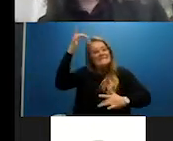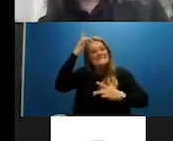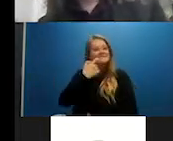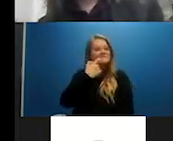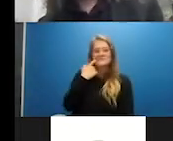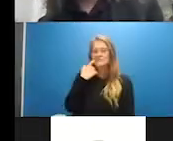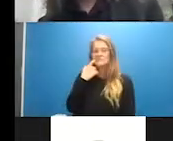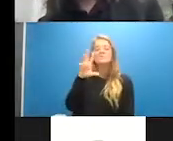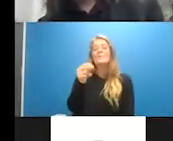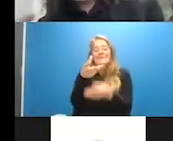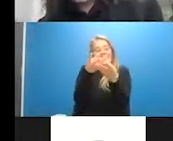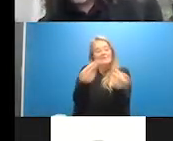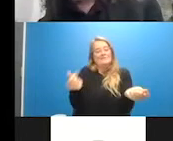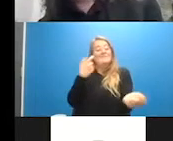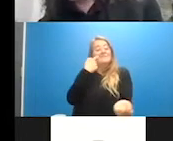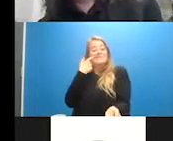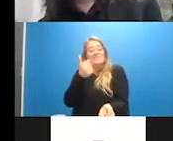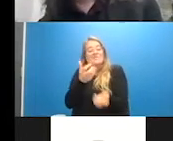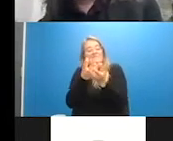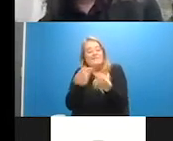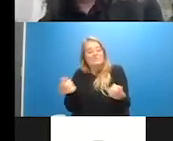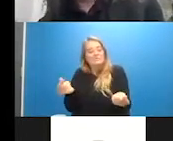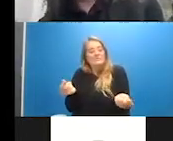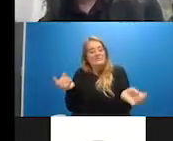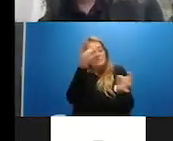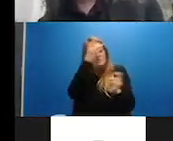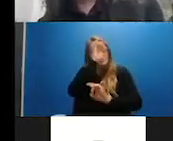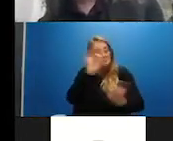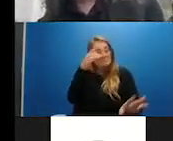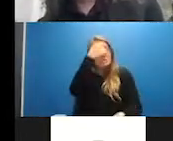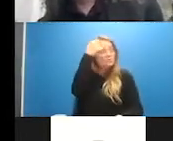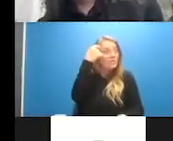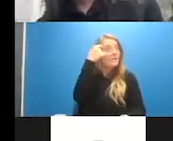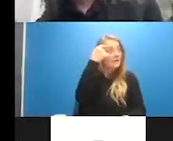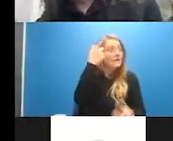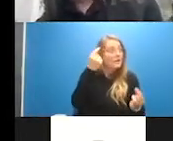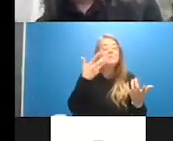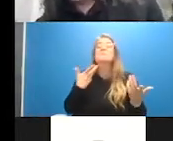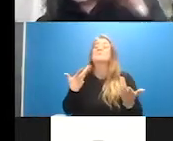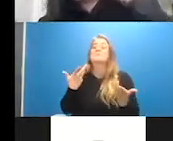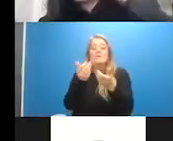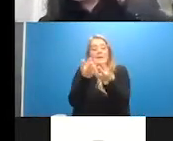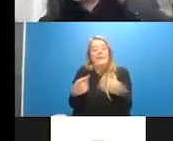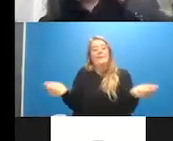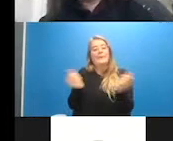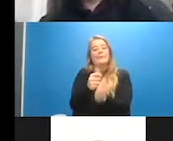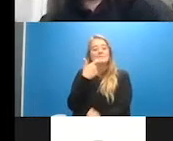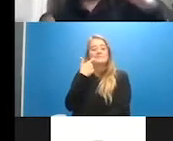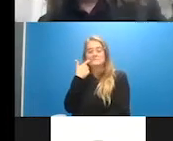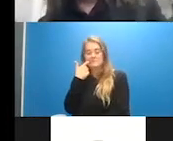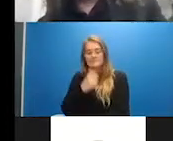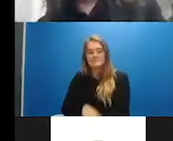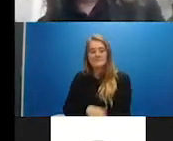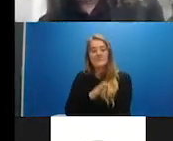is a solution to the trauma reactions created by colonial violation. In the same way, we can understand that suicide, when it's